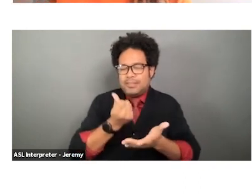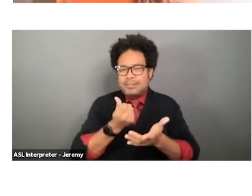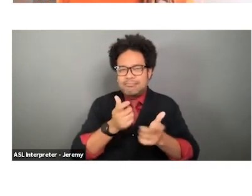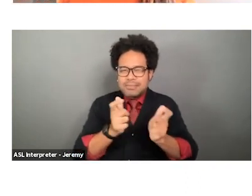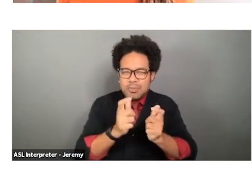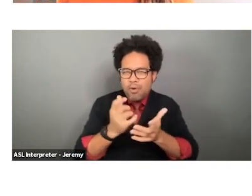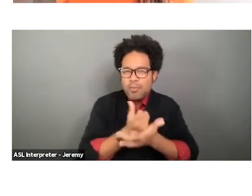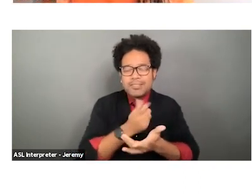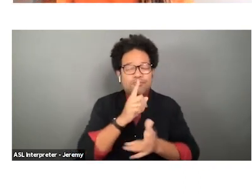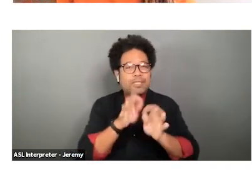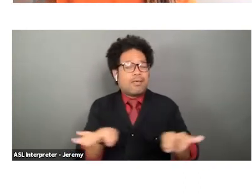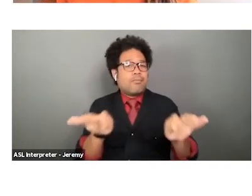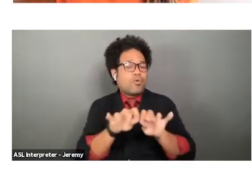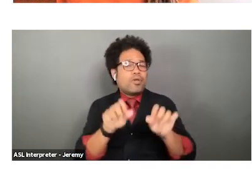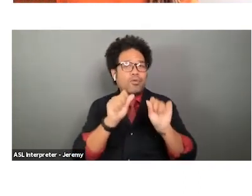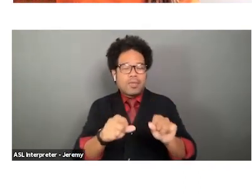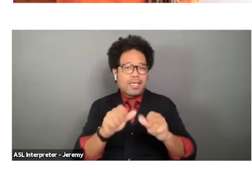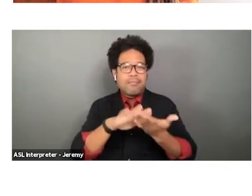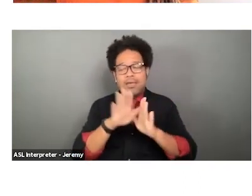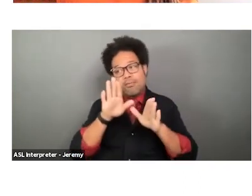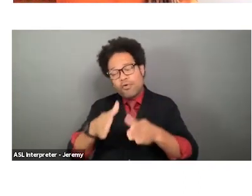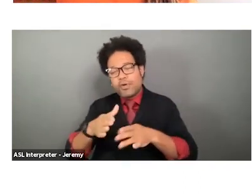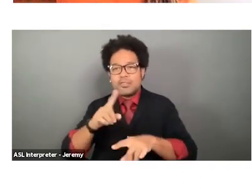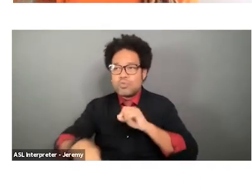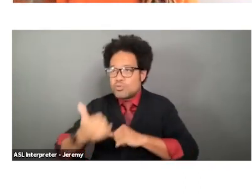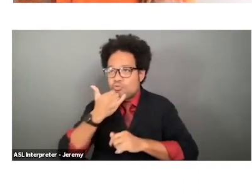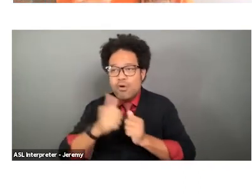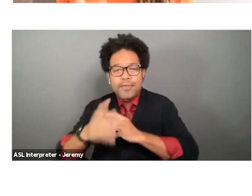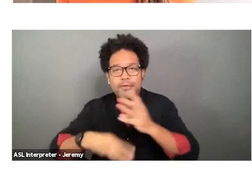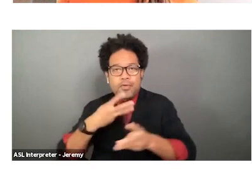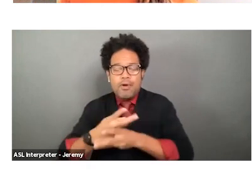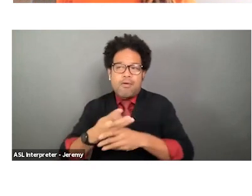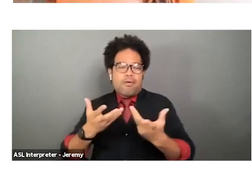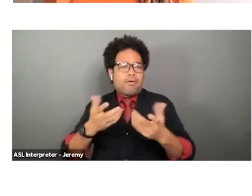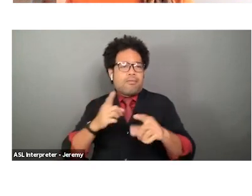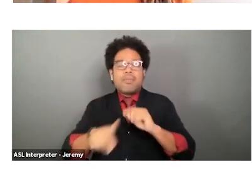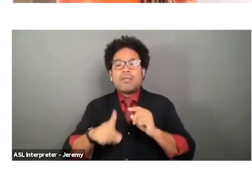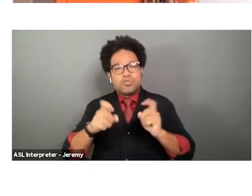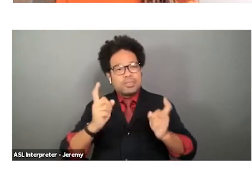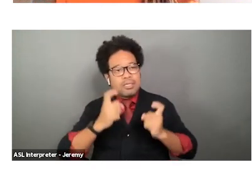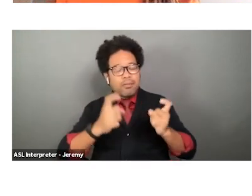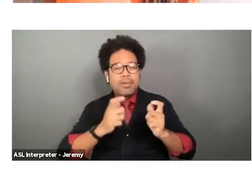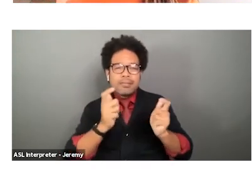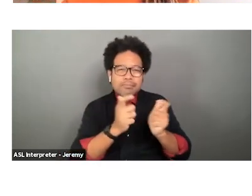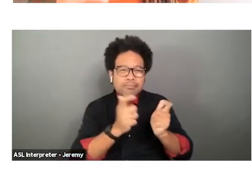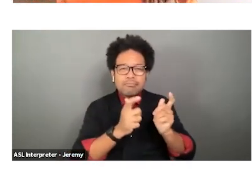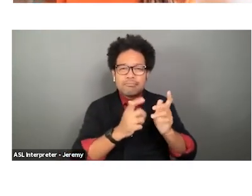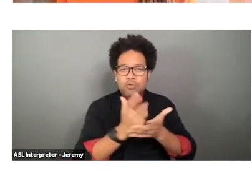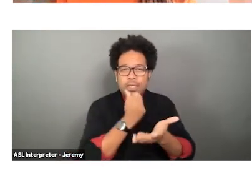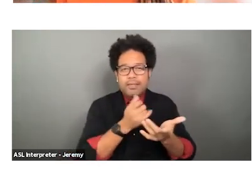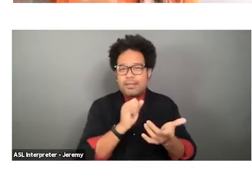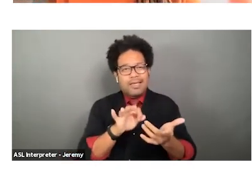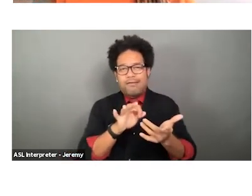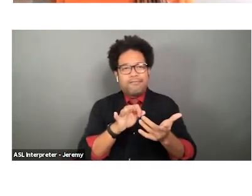important. You can get very, very locked into what's wrong and what's wrong and what's wrong with the world. celebrate the small wins. If you hit a milestone with,